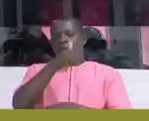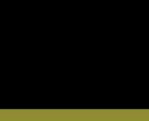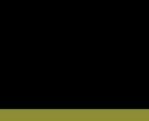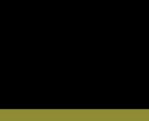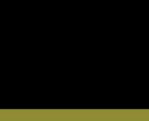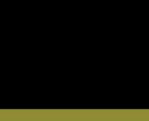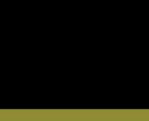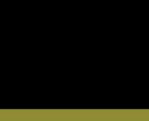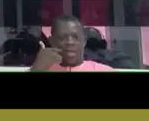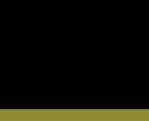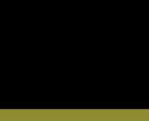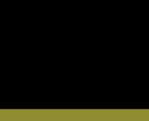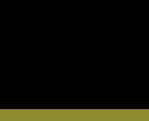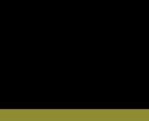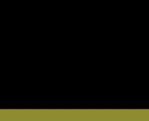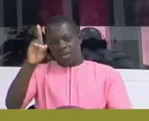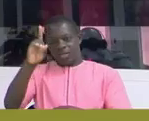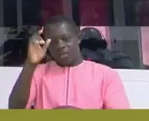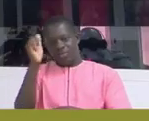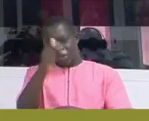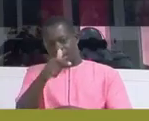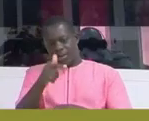to they